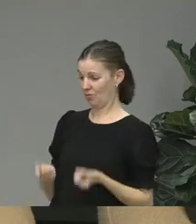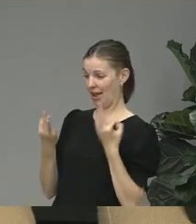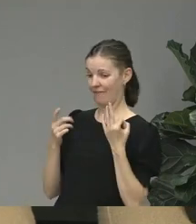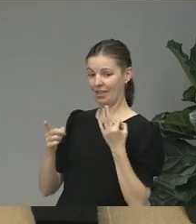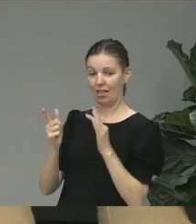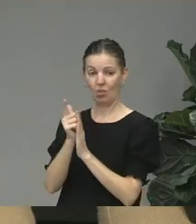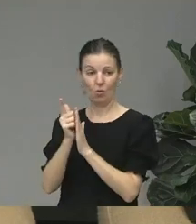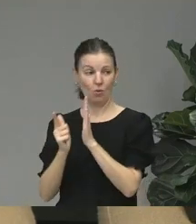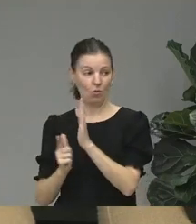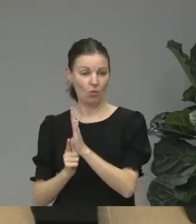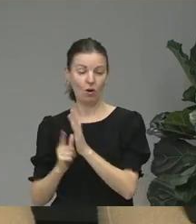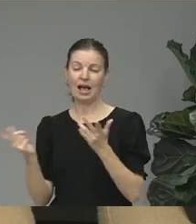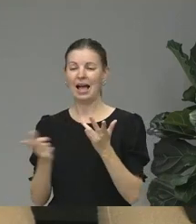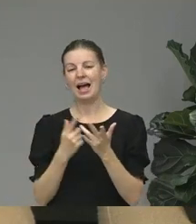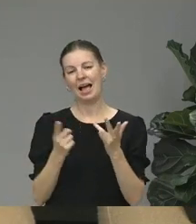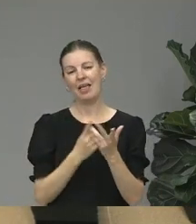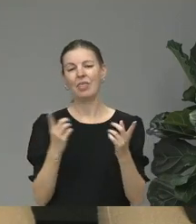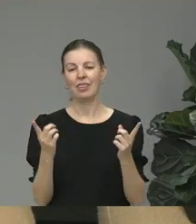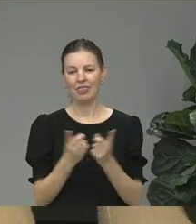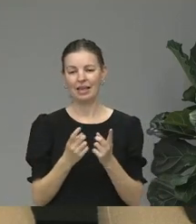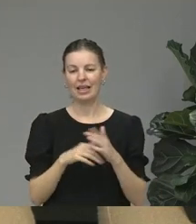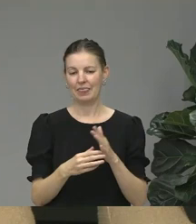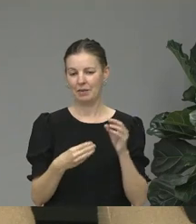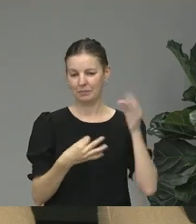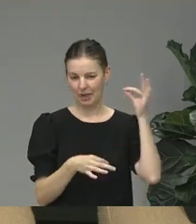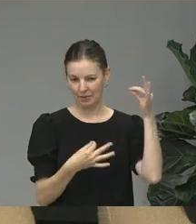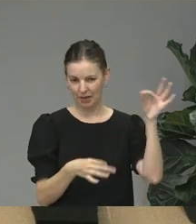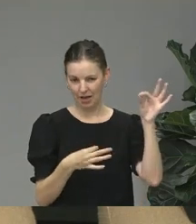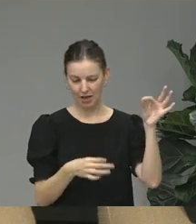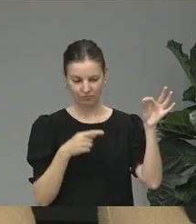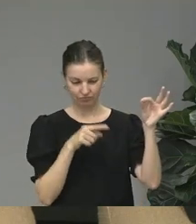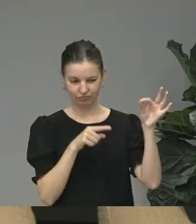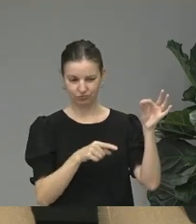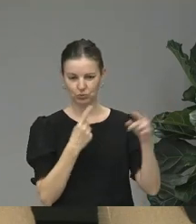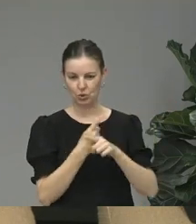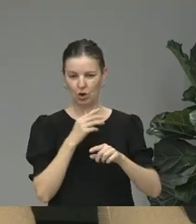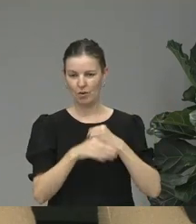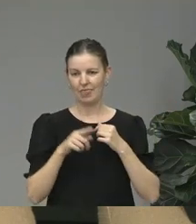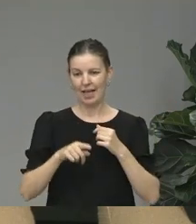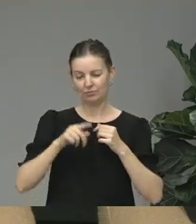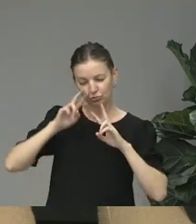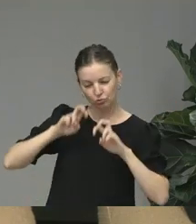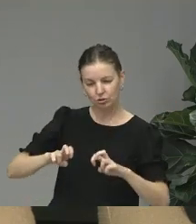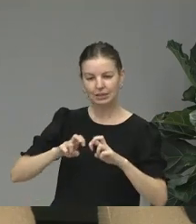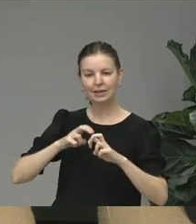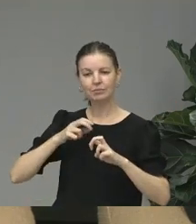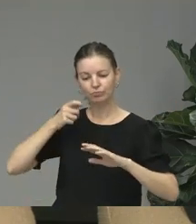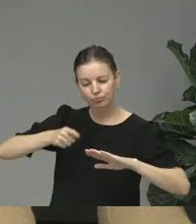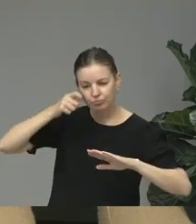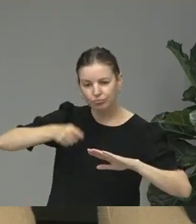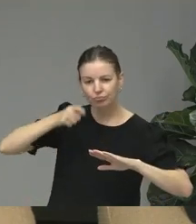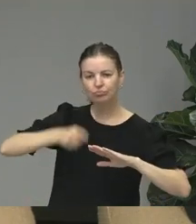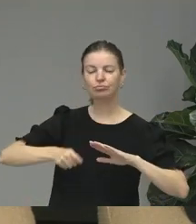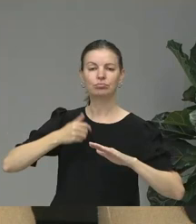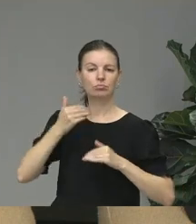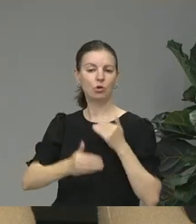are other elements that are advanced in the paper for improving the way that scrutiny process engages the parliament. But I